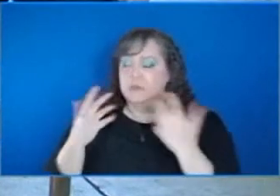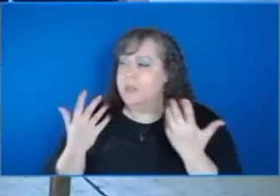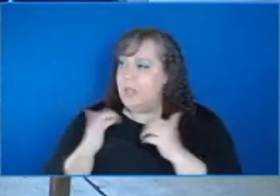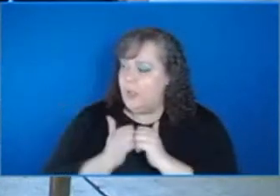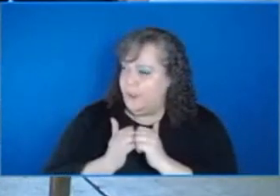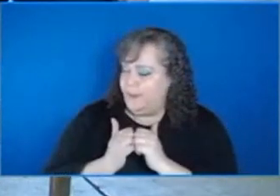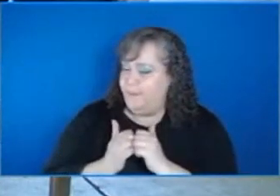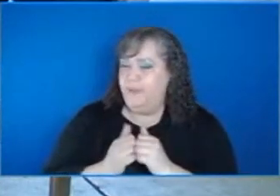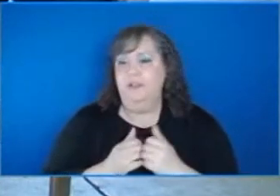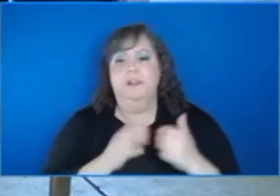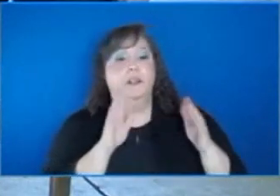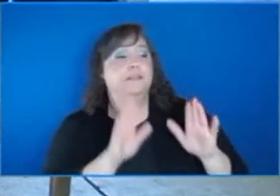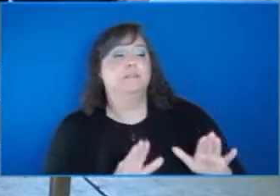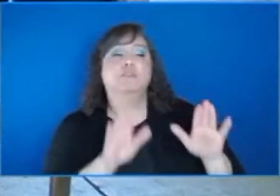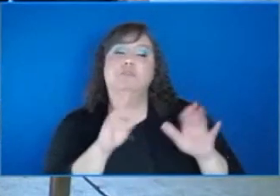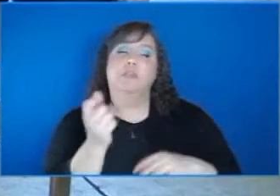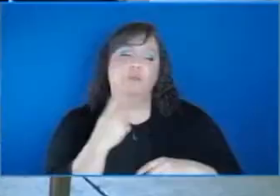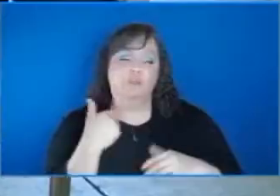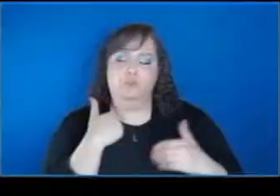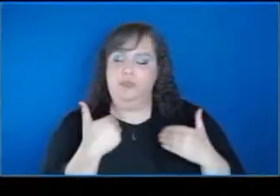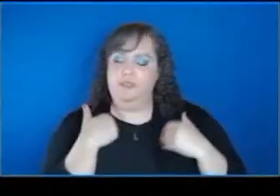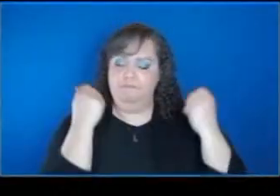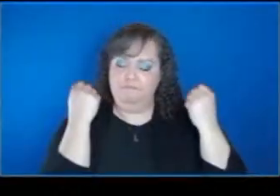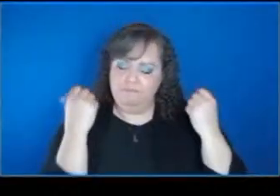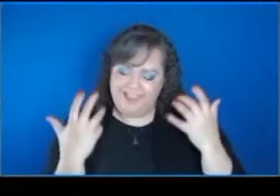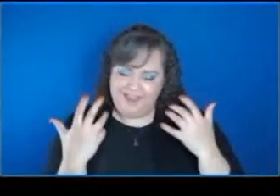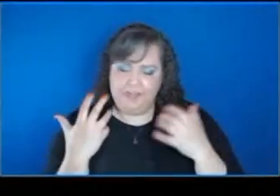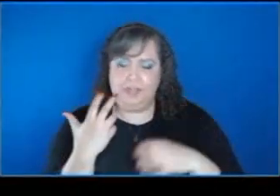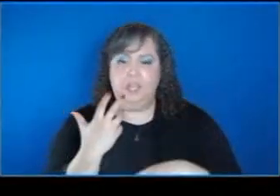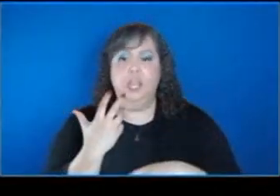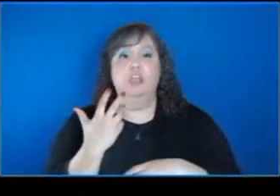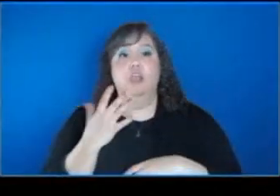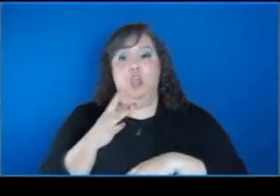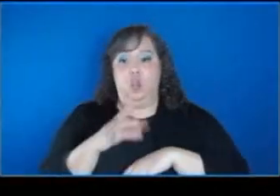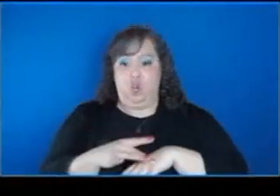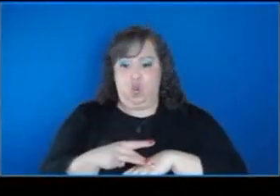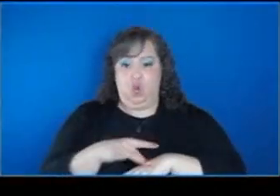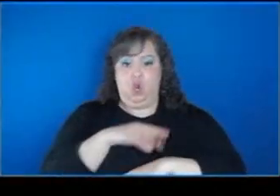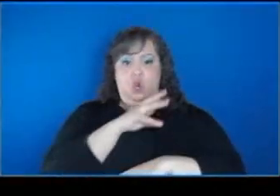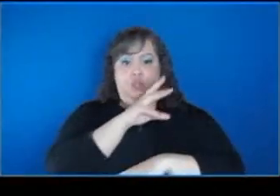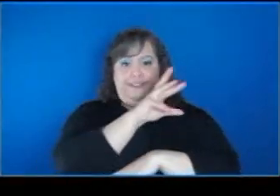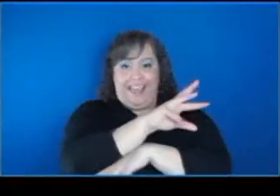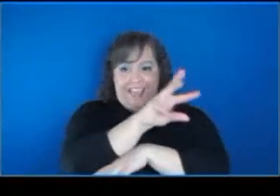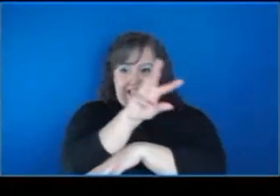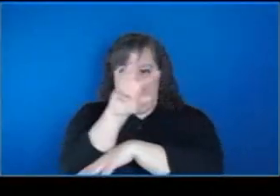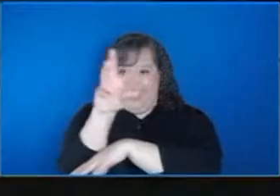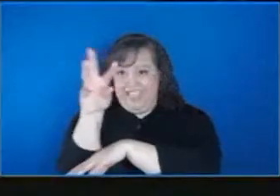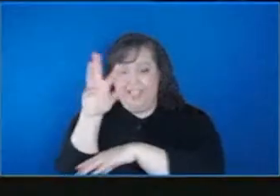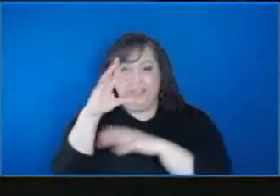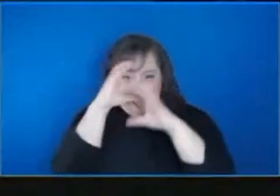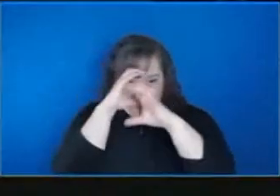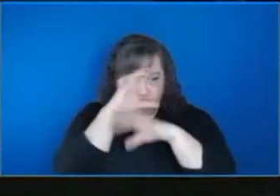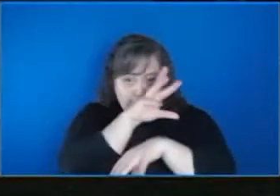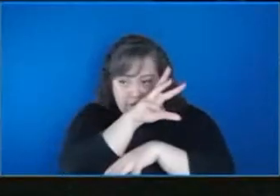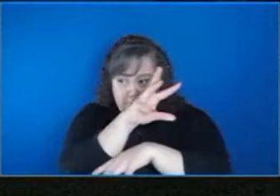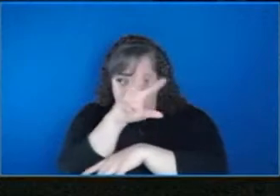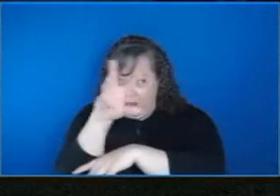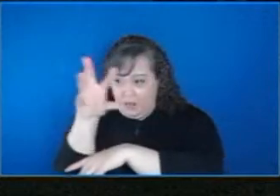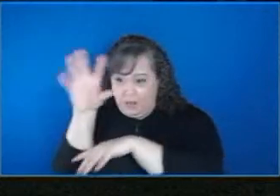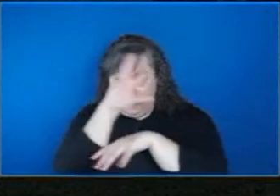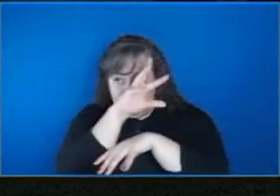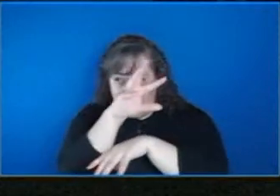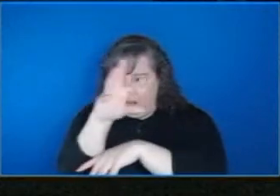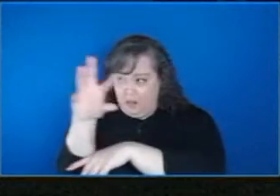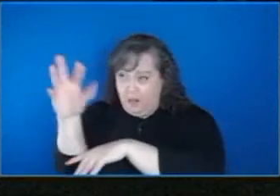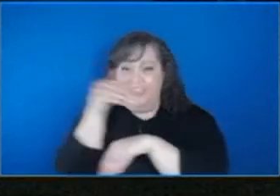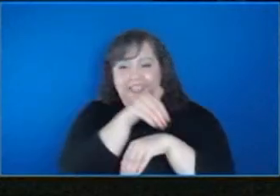many ground-based telescopes that are searching the night skies every single night looking for potentially hazardous asteroids and